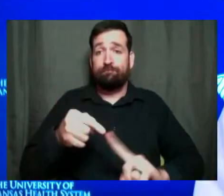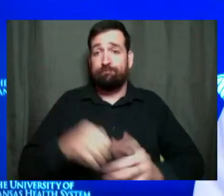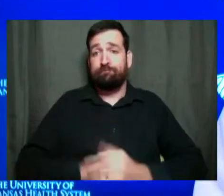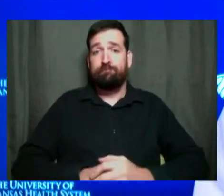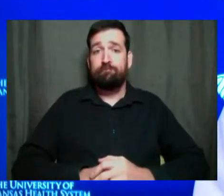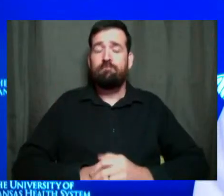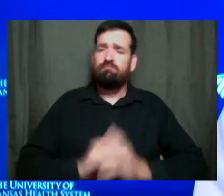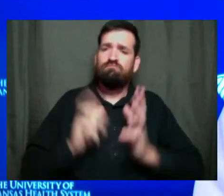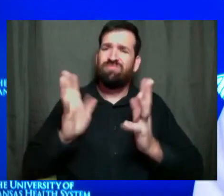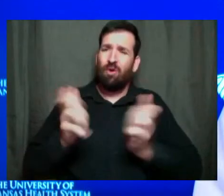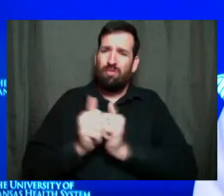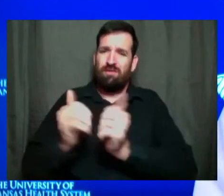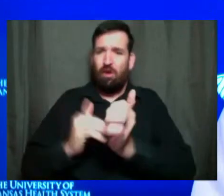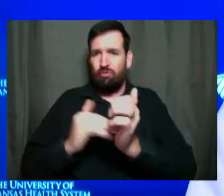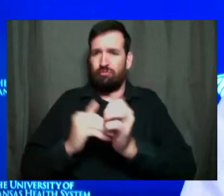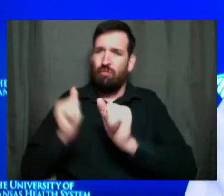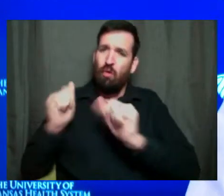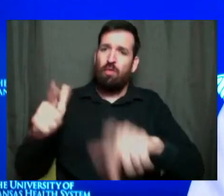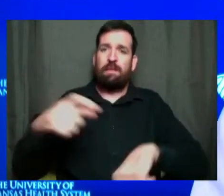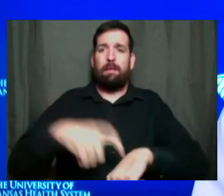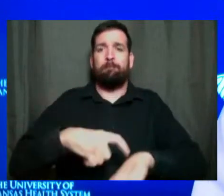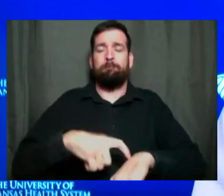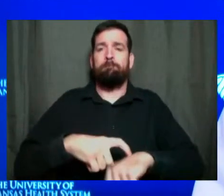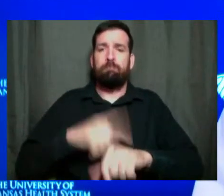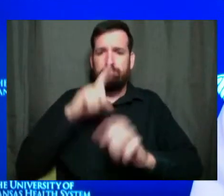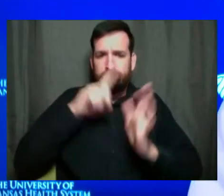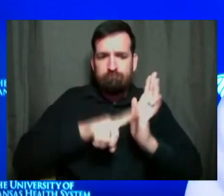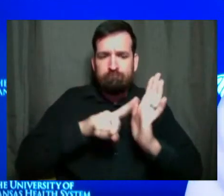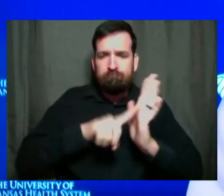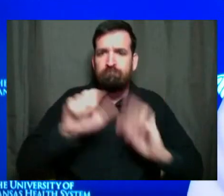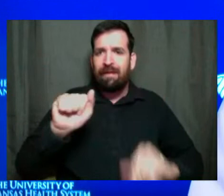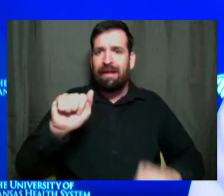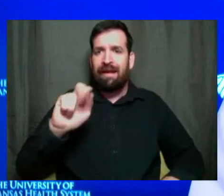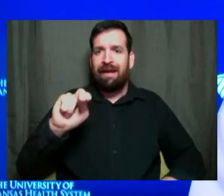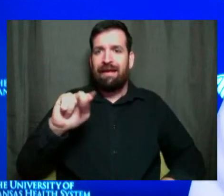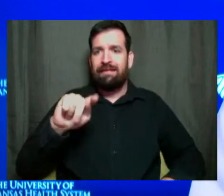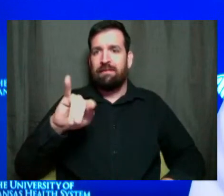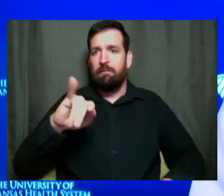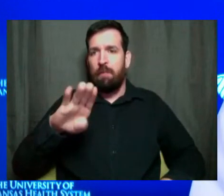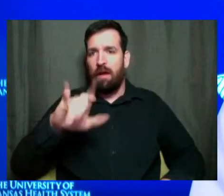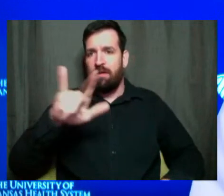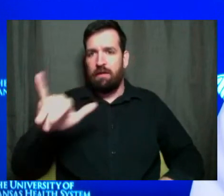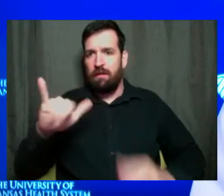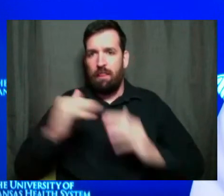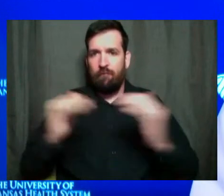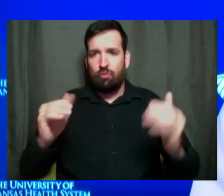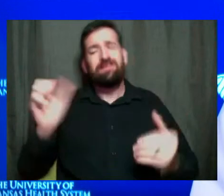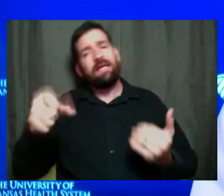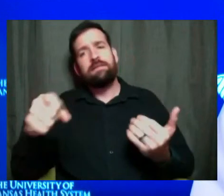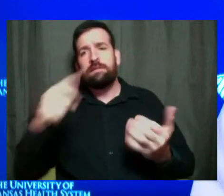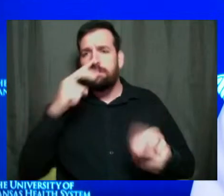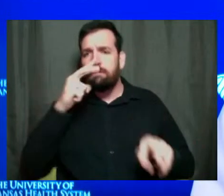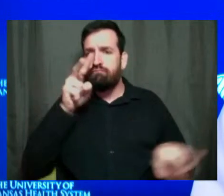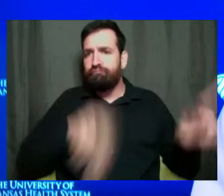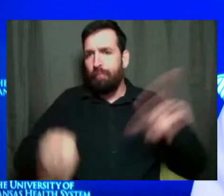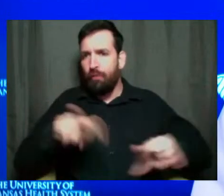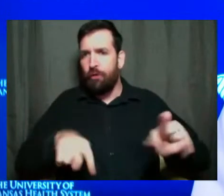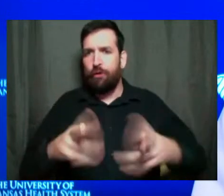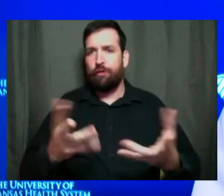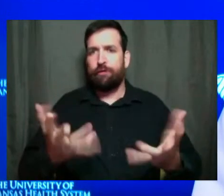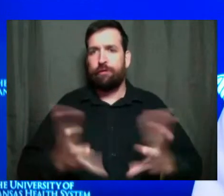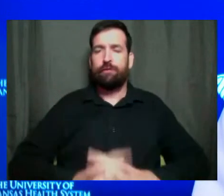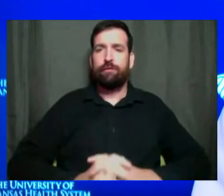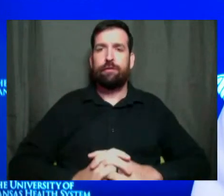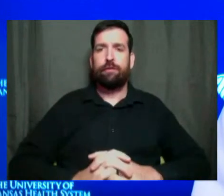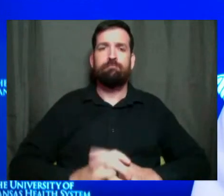providers all the time about checking antibody levels and how we'll look at an antibody level to the